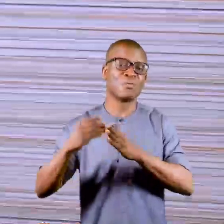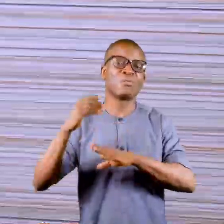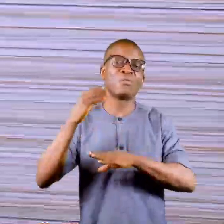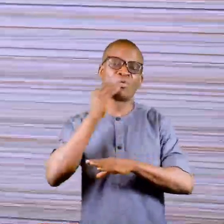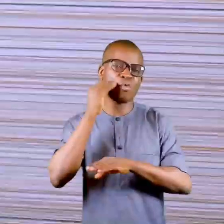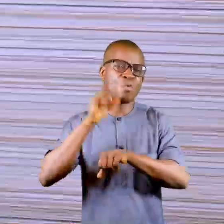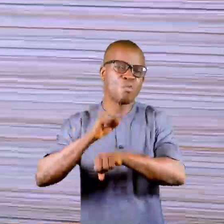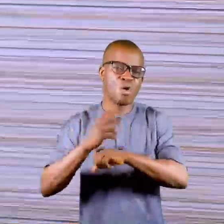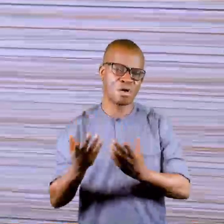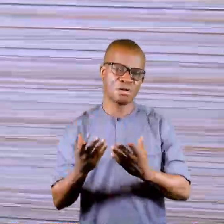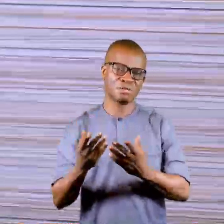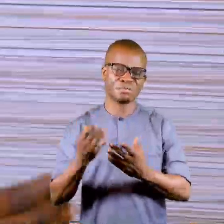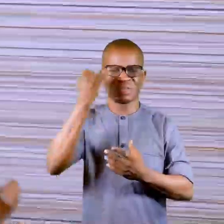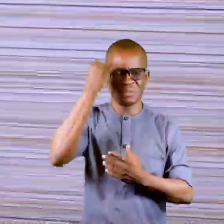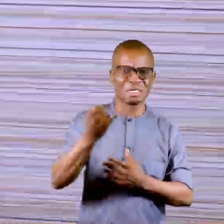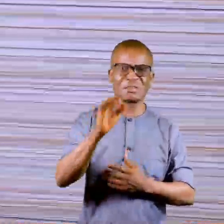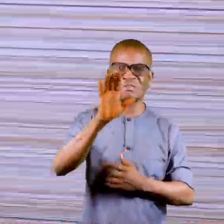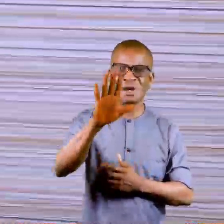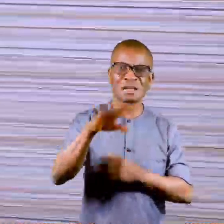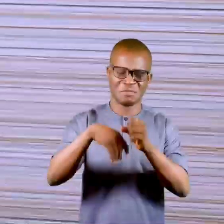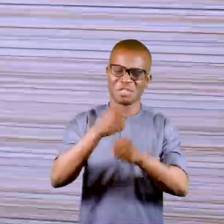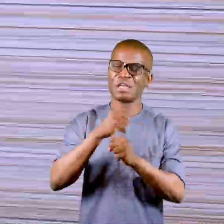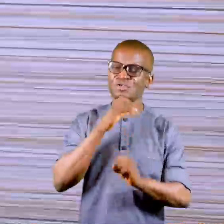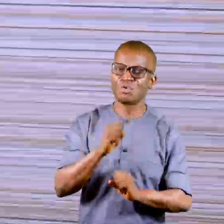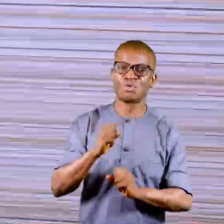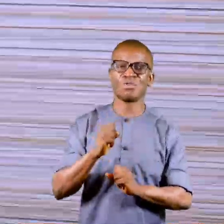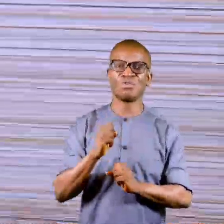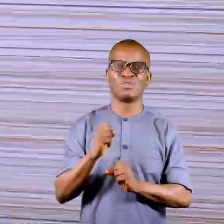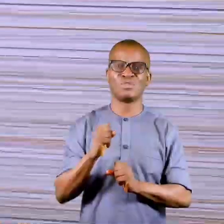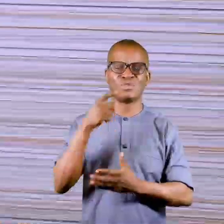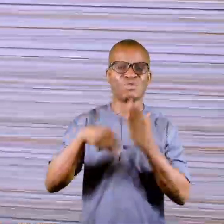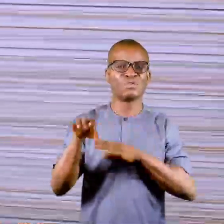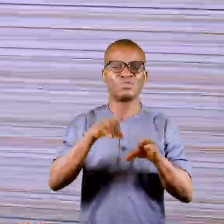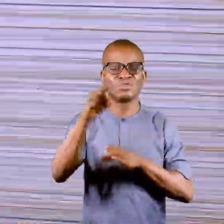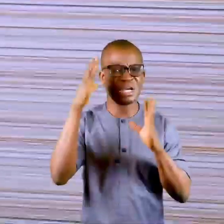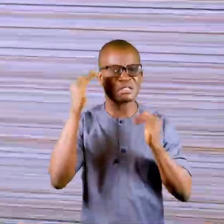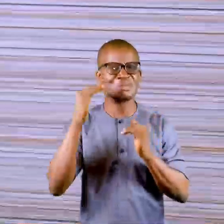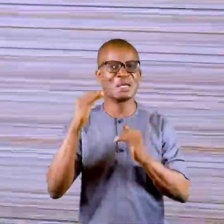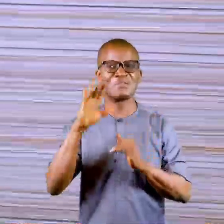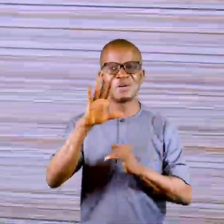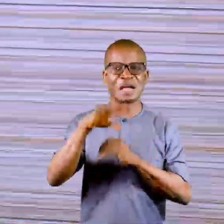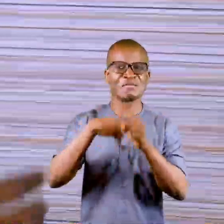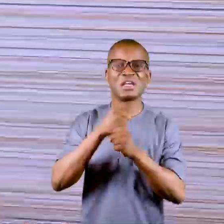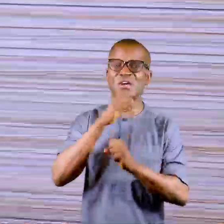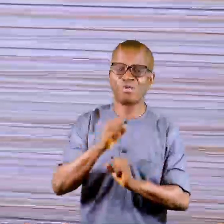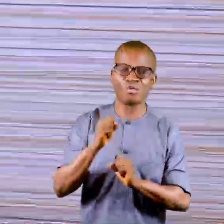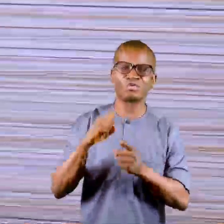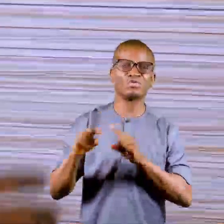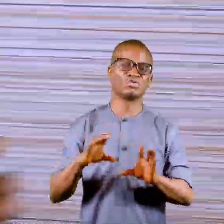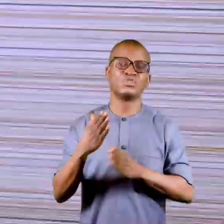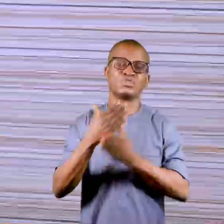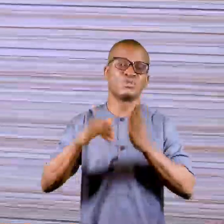chores. You can imagine what a 5-year-old, what do you expect a 5-year-old, someone that should